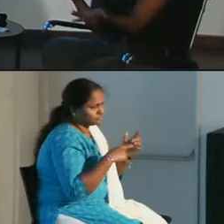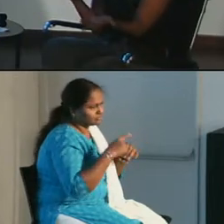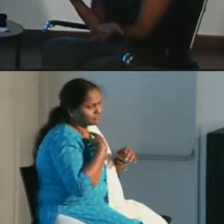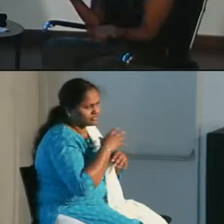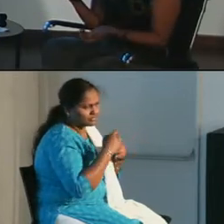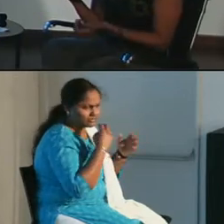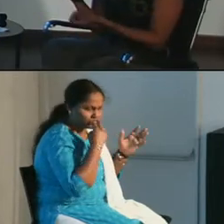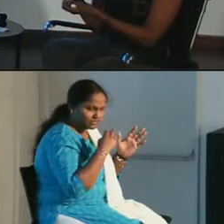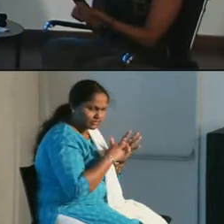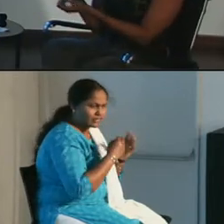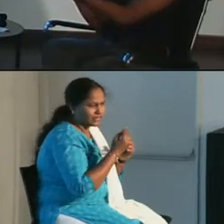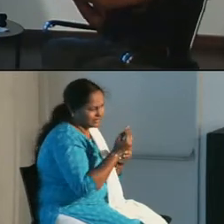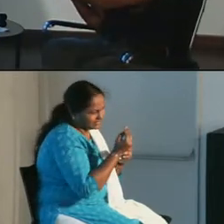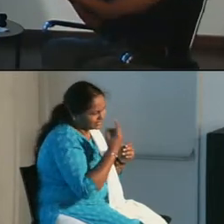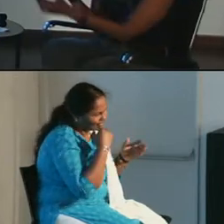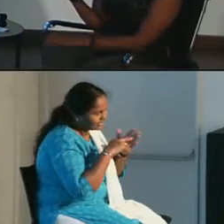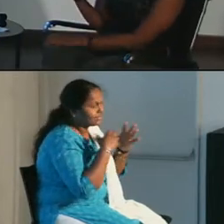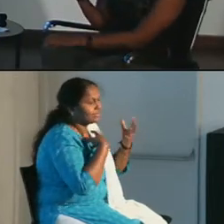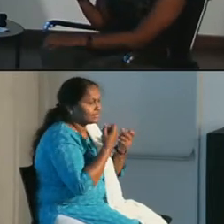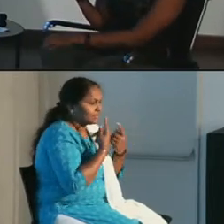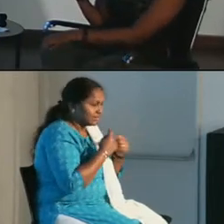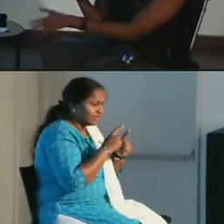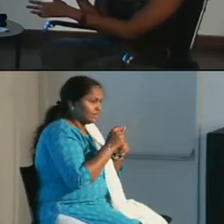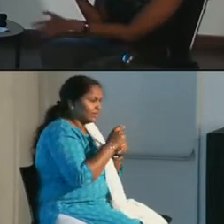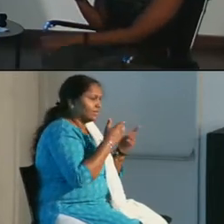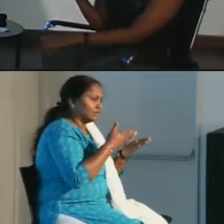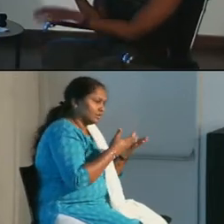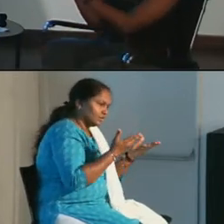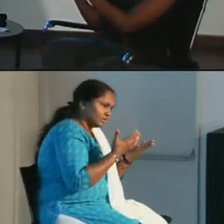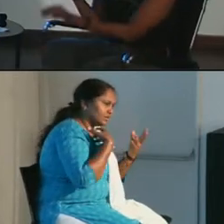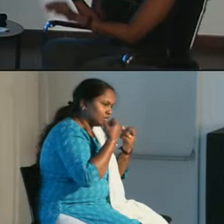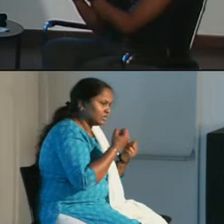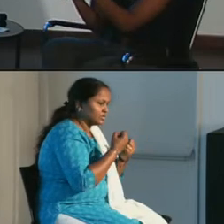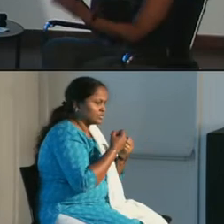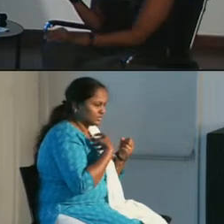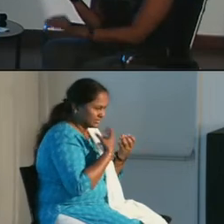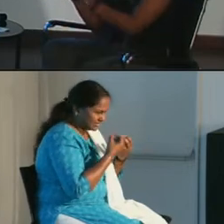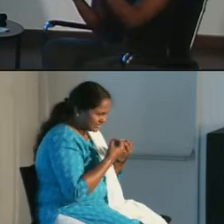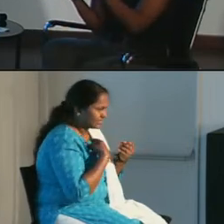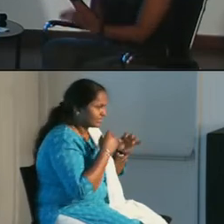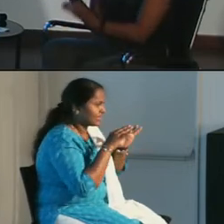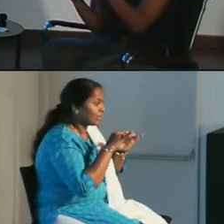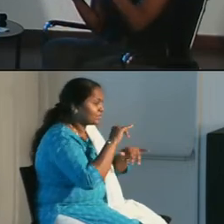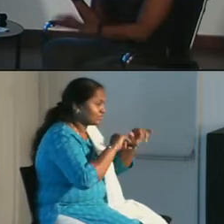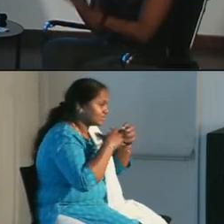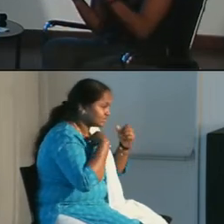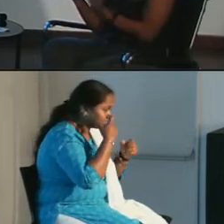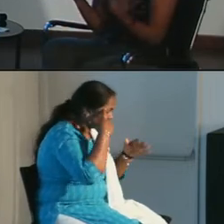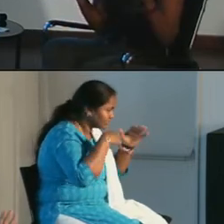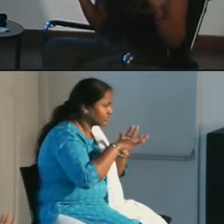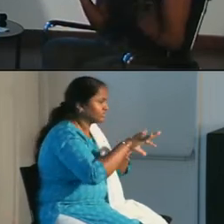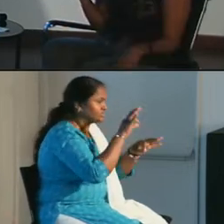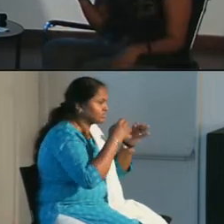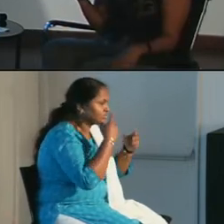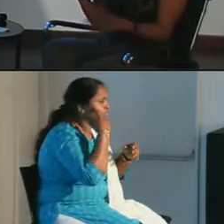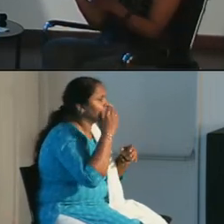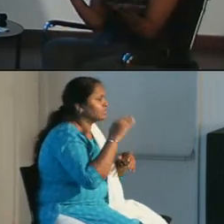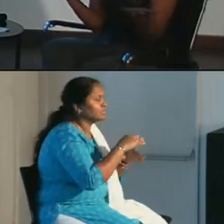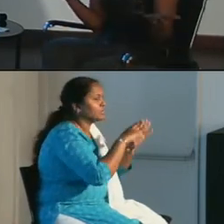sowing a little seed. And that's what we try to do with Theravada. I got a computer science student to come down and paint on a wall.